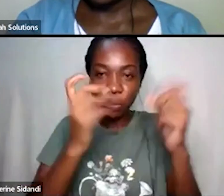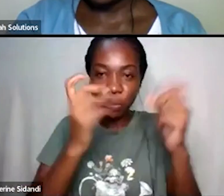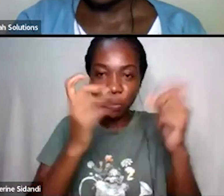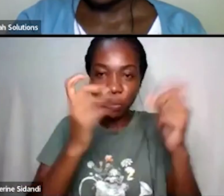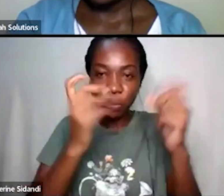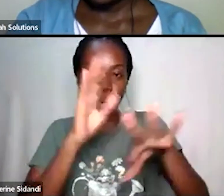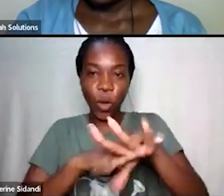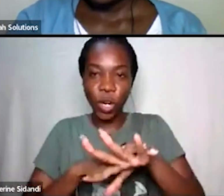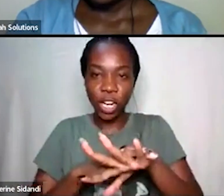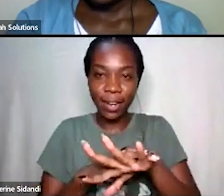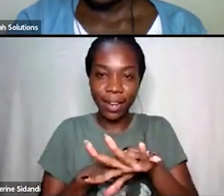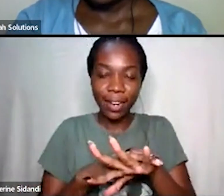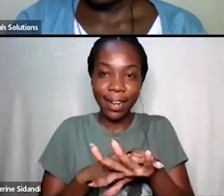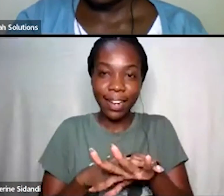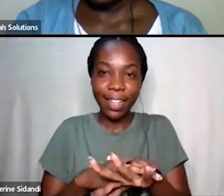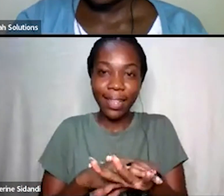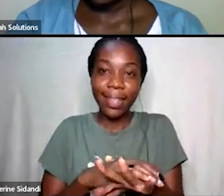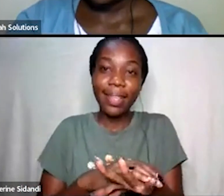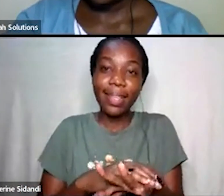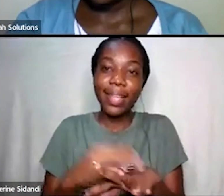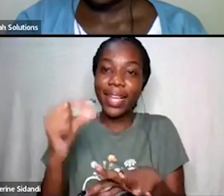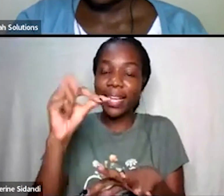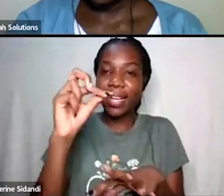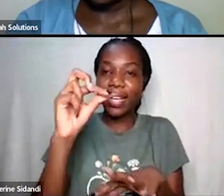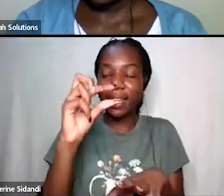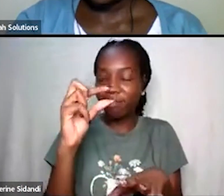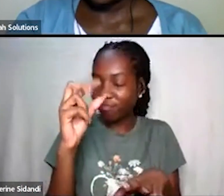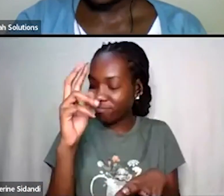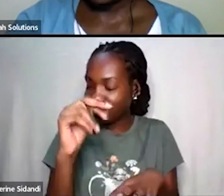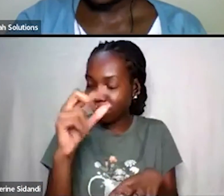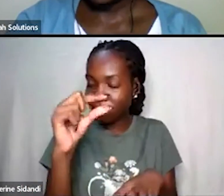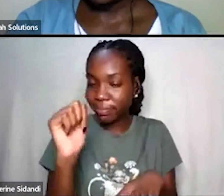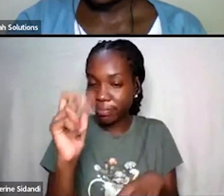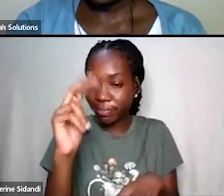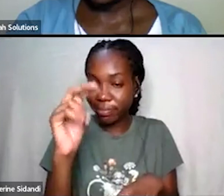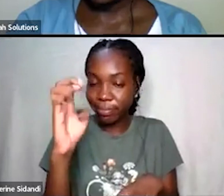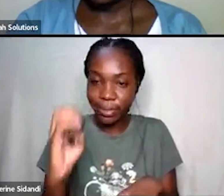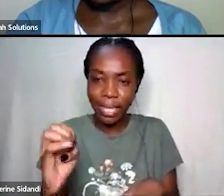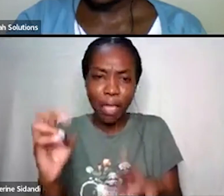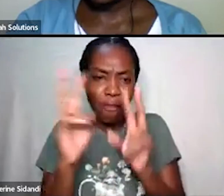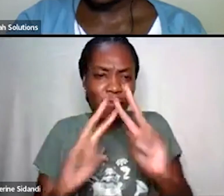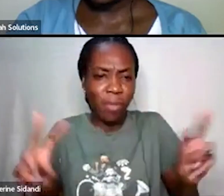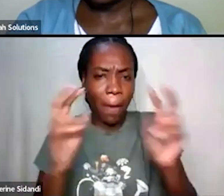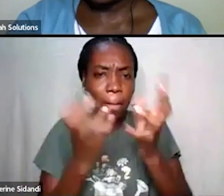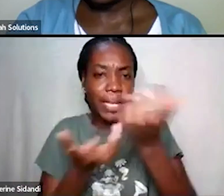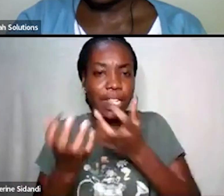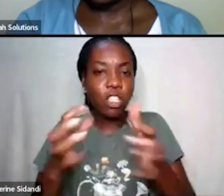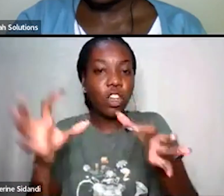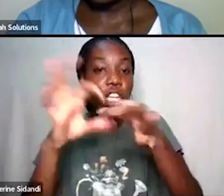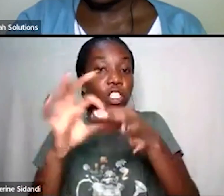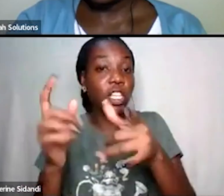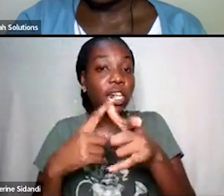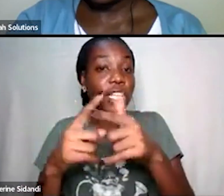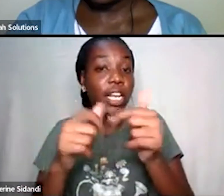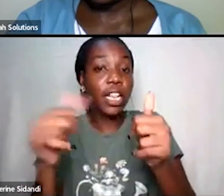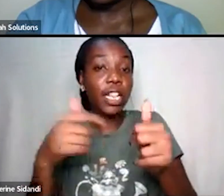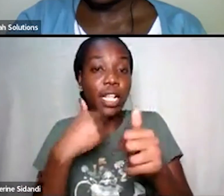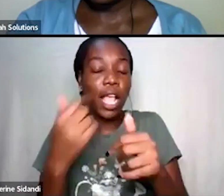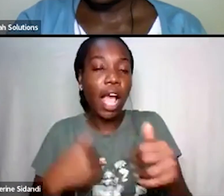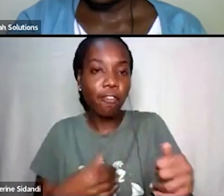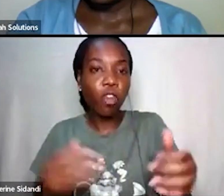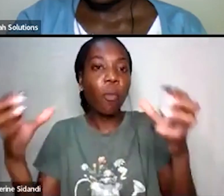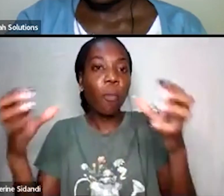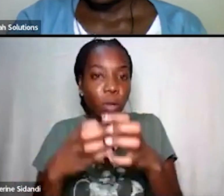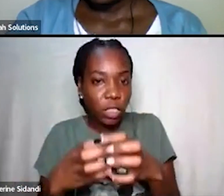on. Jengane, valuable business connection. And then Bernard having a community.